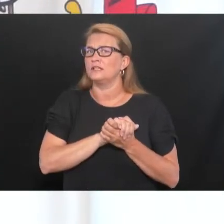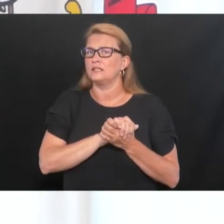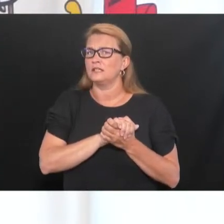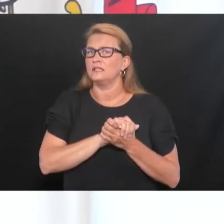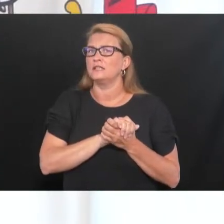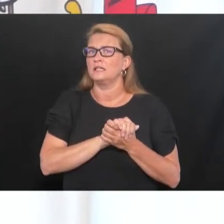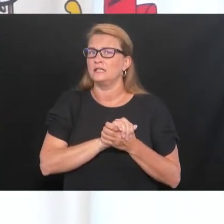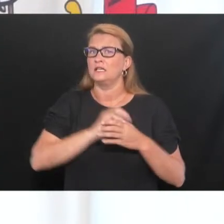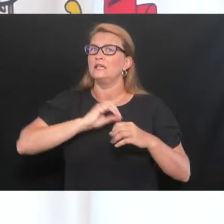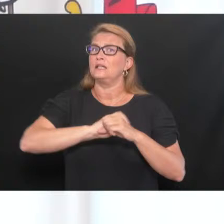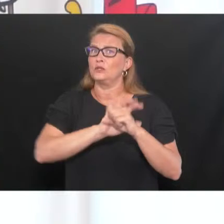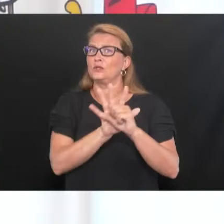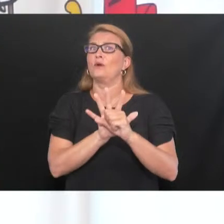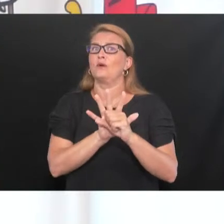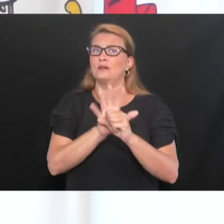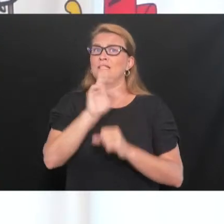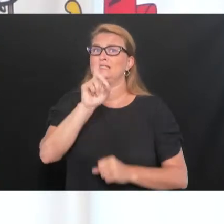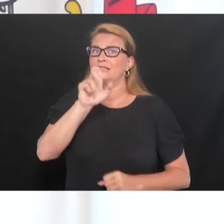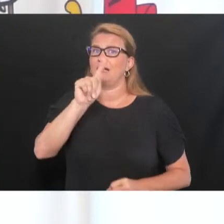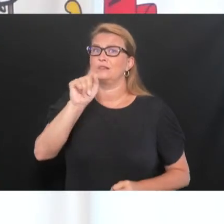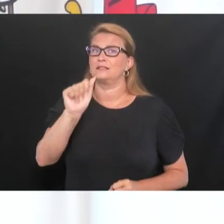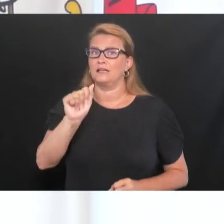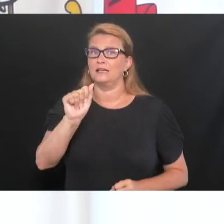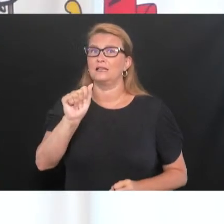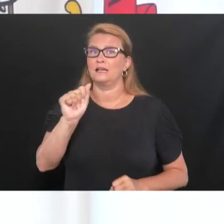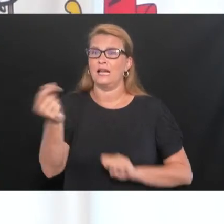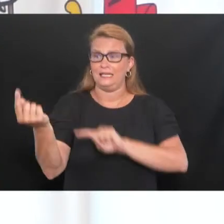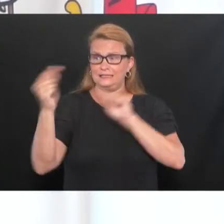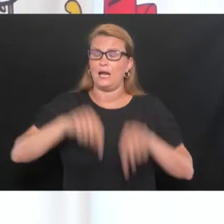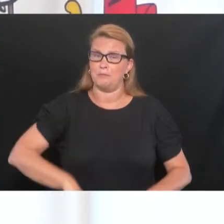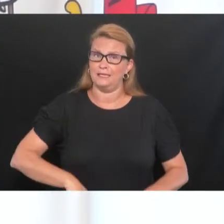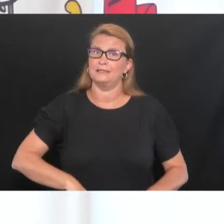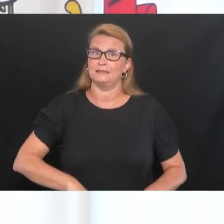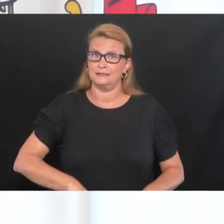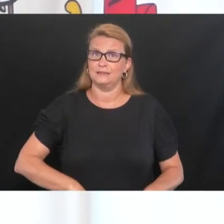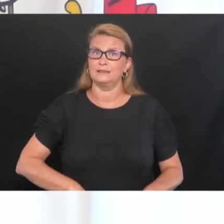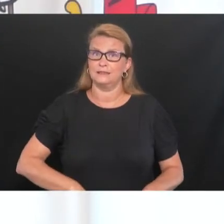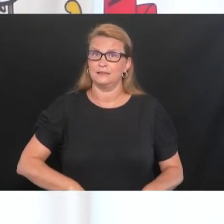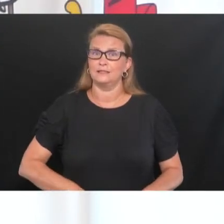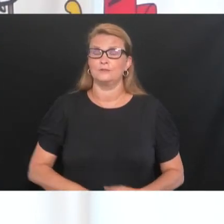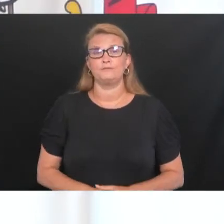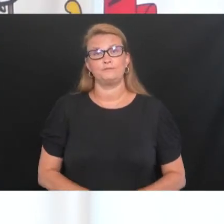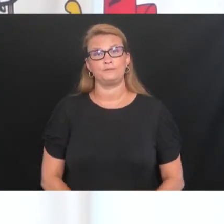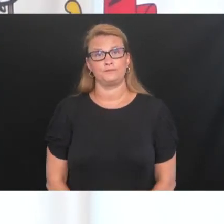enemy's coming. And the enemy is this Delta variant. Now,